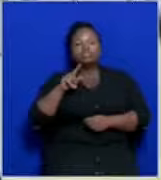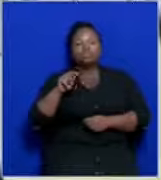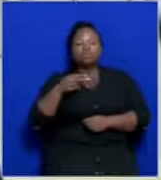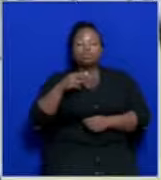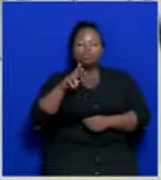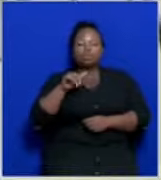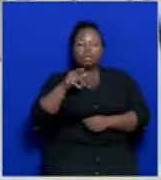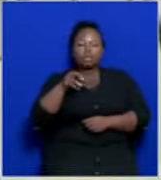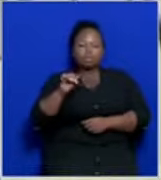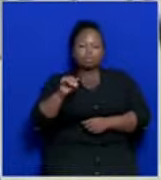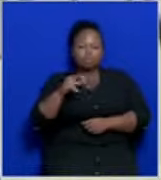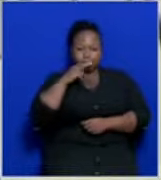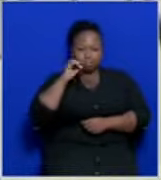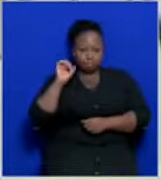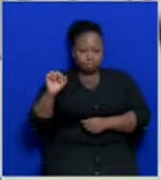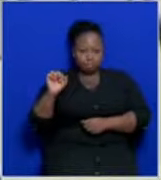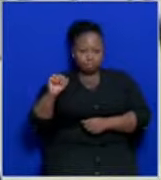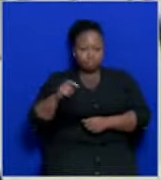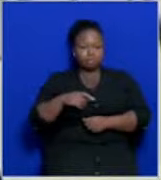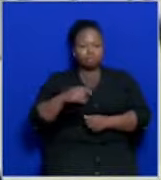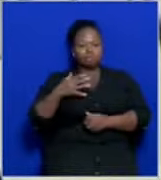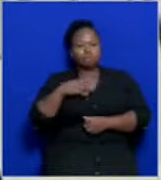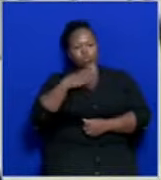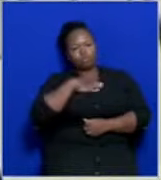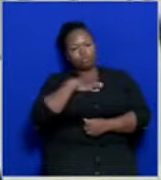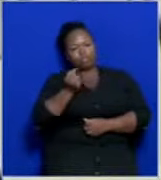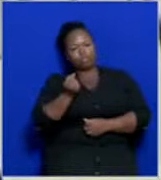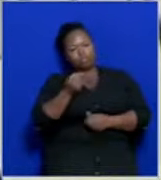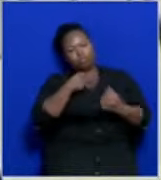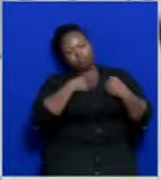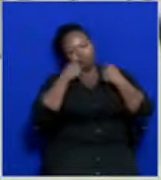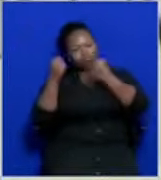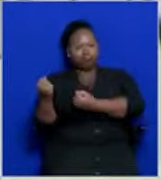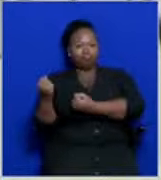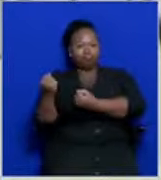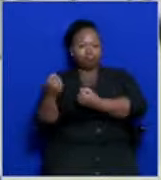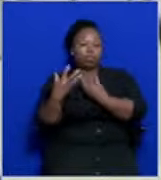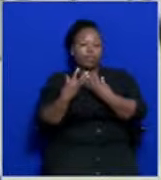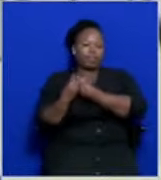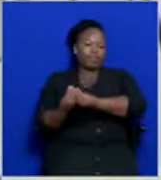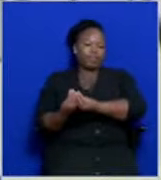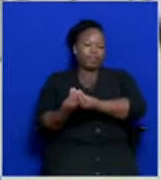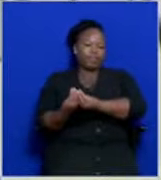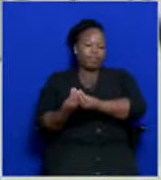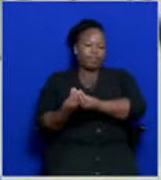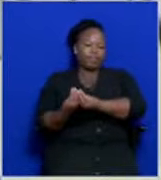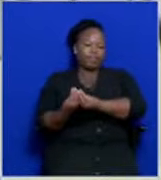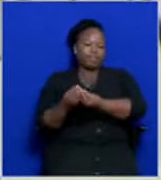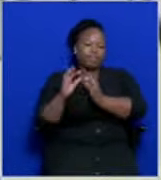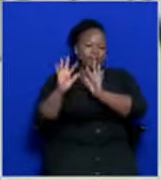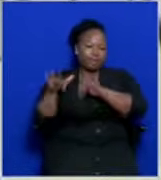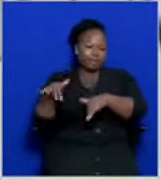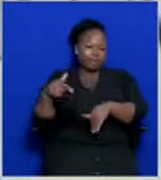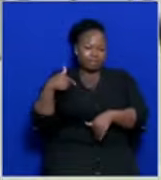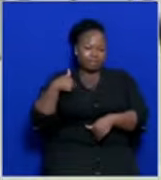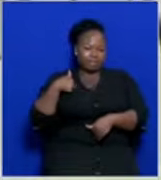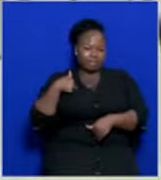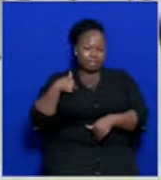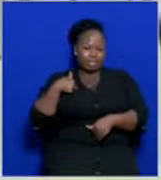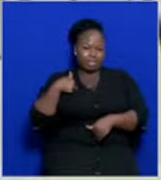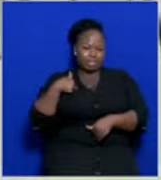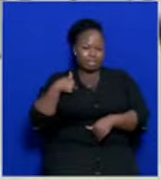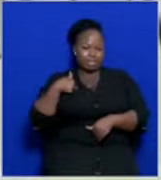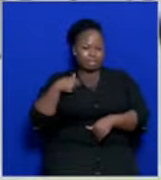was the one who took me there, and he left me. The trip log